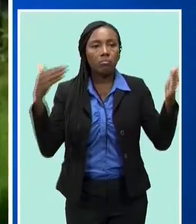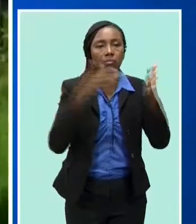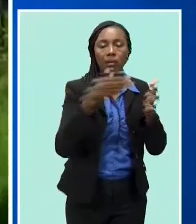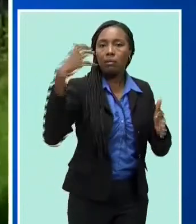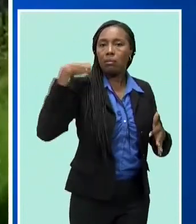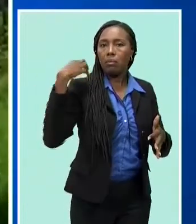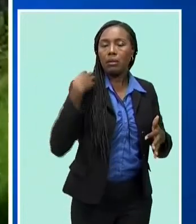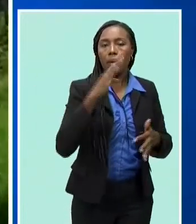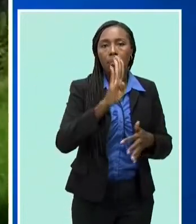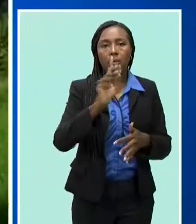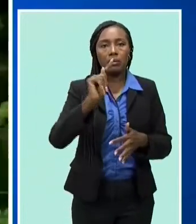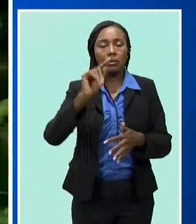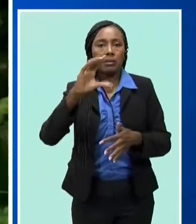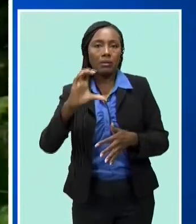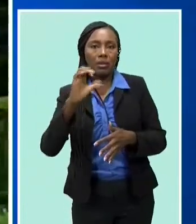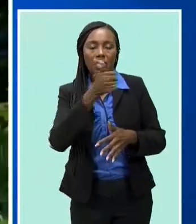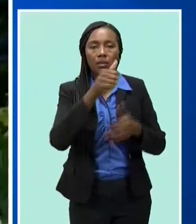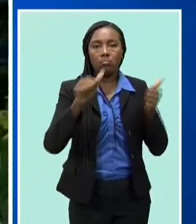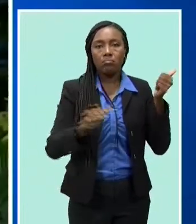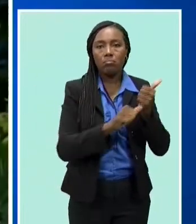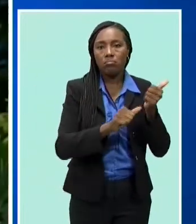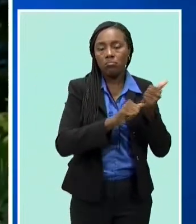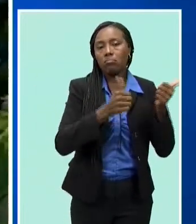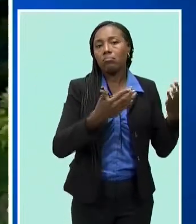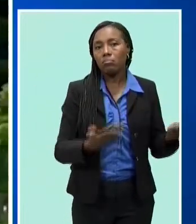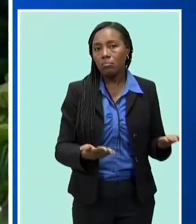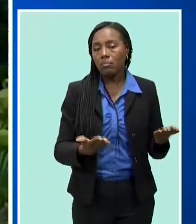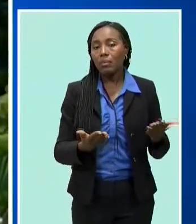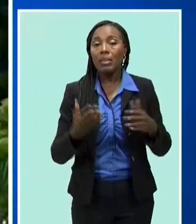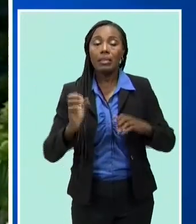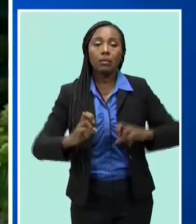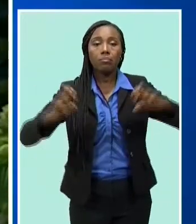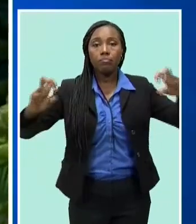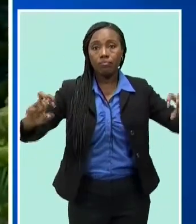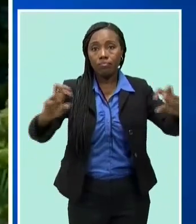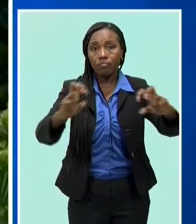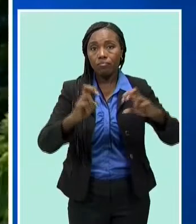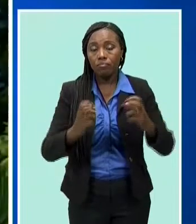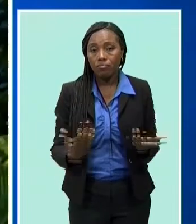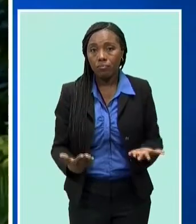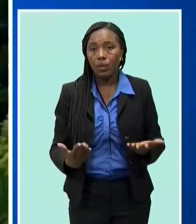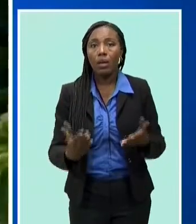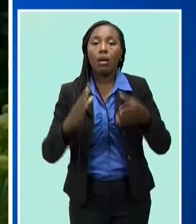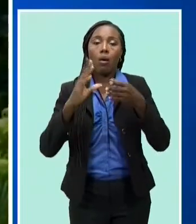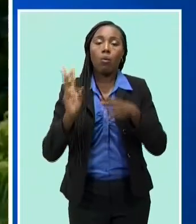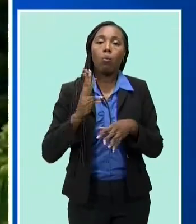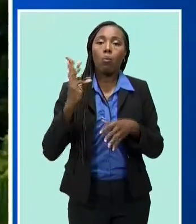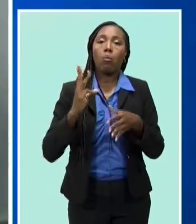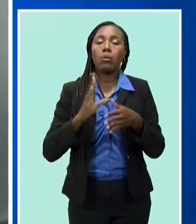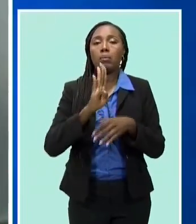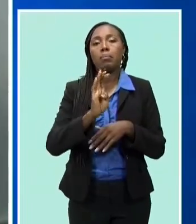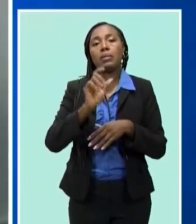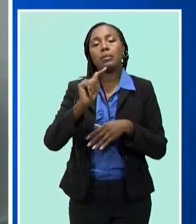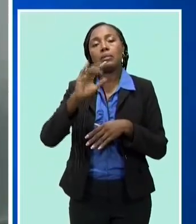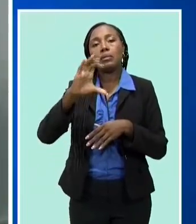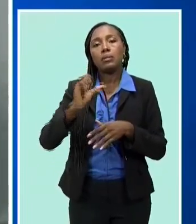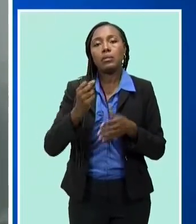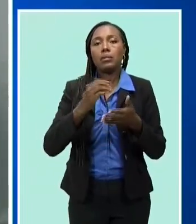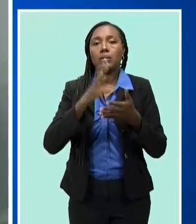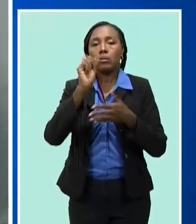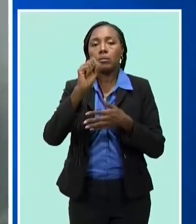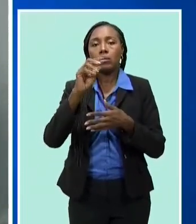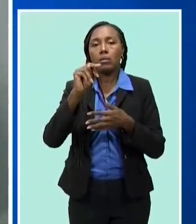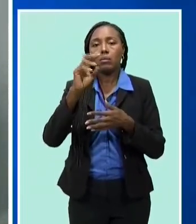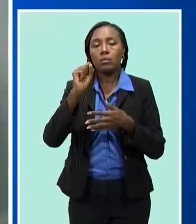the BTC and his assistant. In a sit-down with News Force on Wednesday, BTC manager Wang